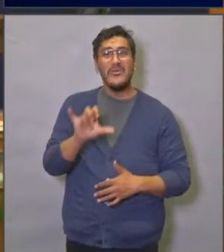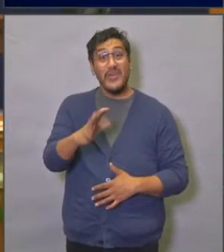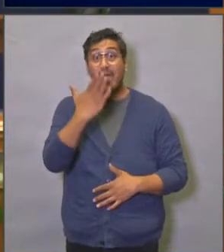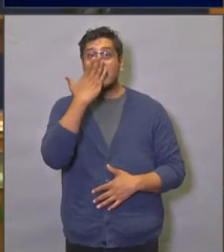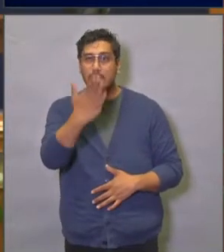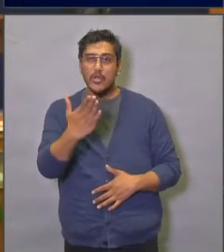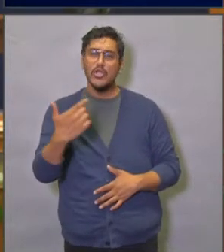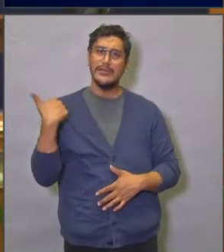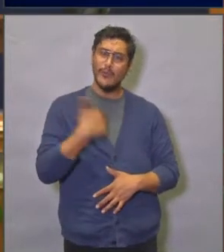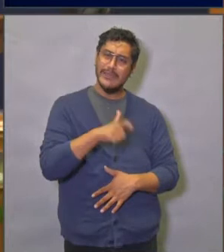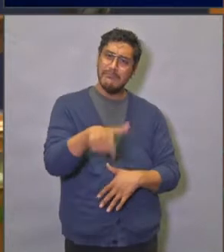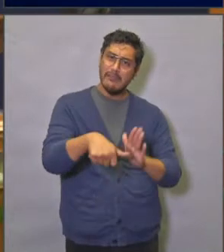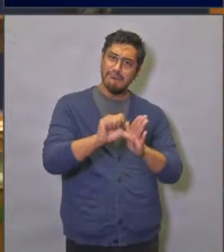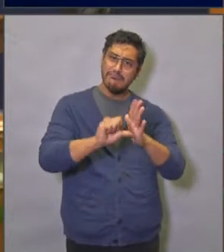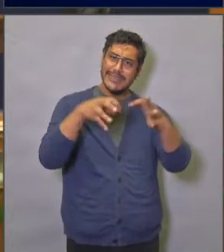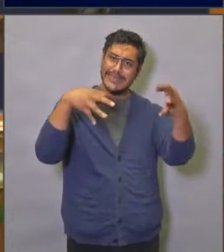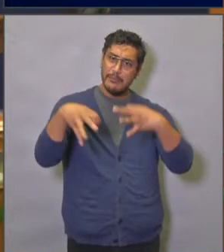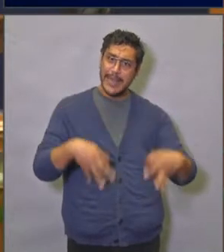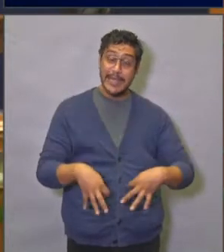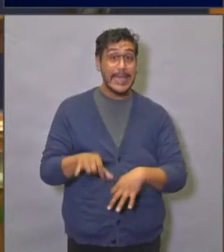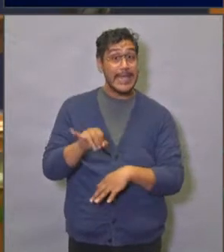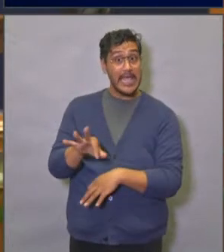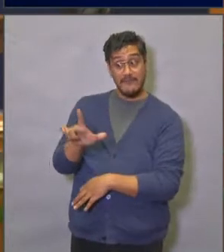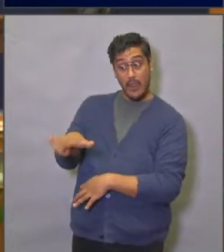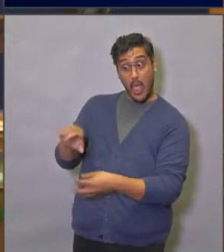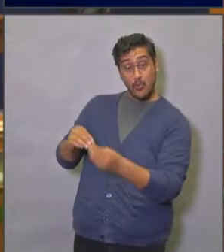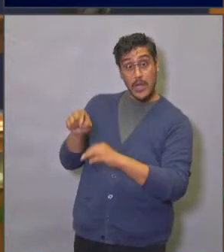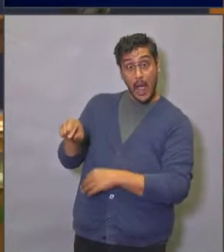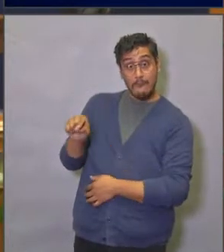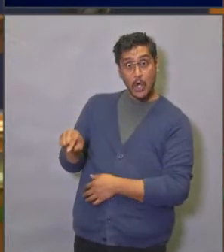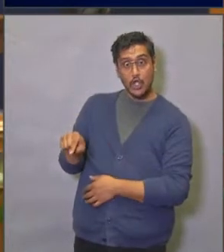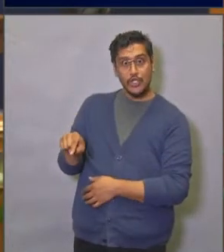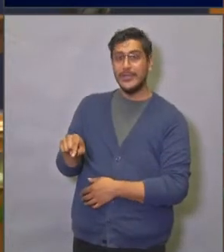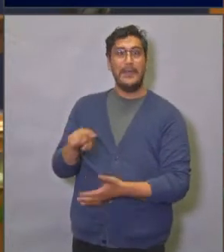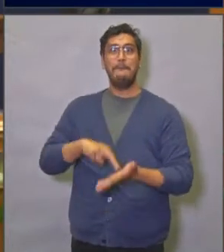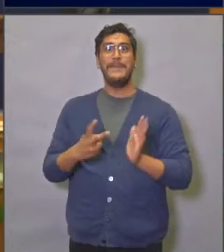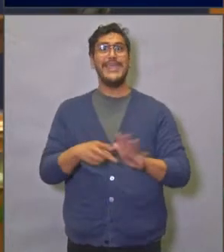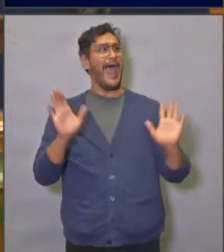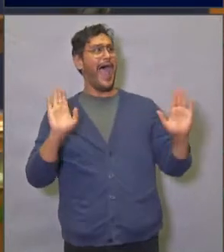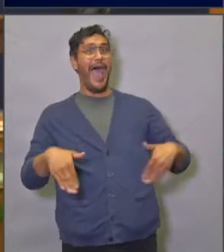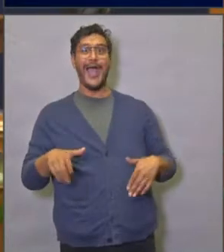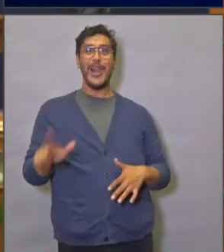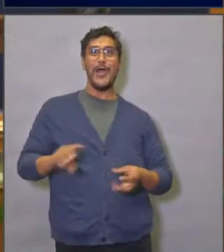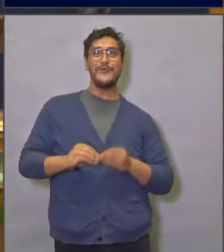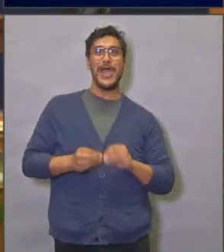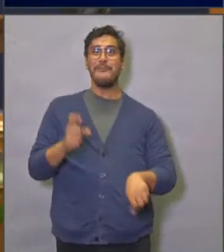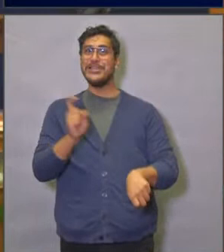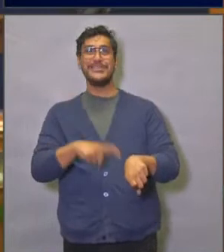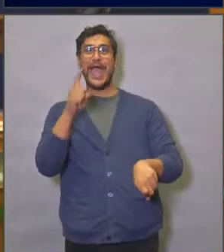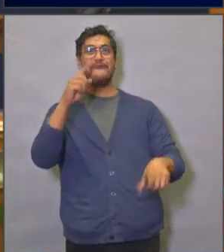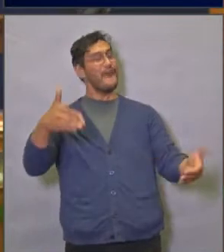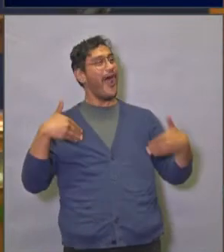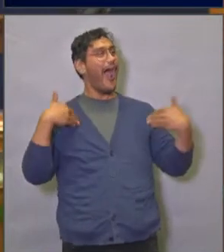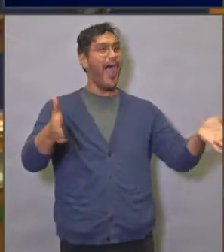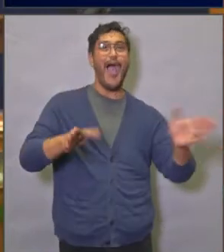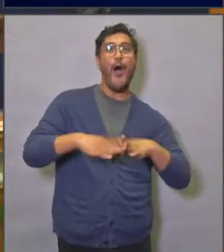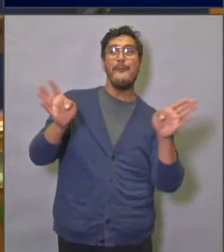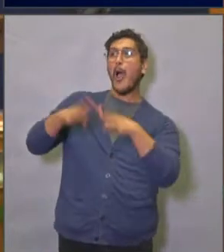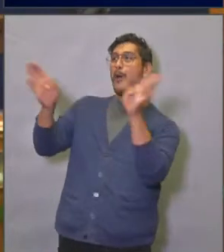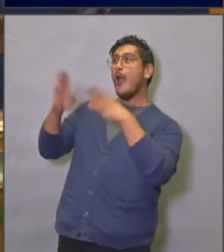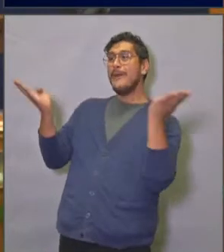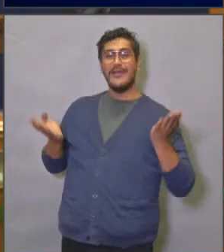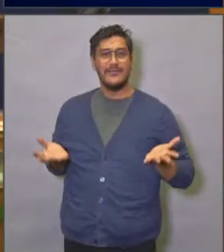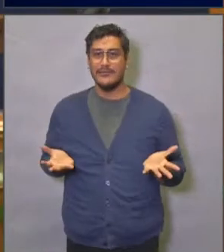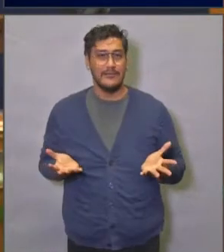that when the hospitalizations stay low, it's not necessarily the time to say we should just do whatever we need to do at this